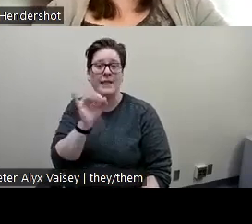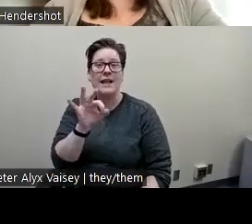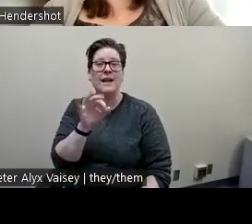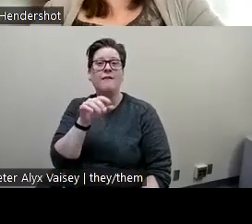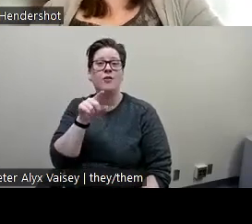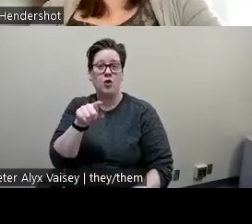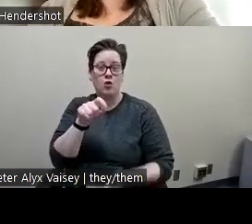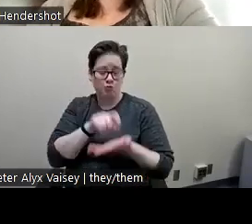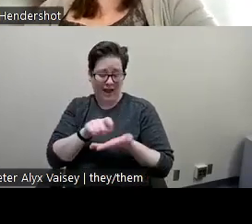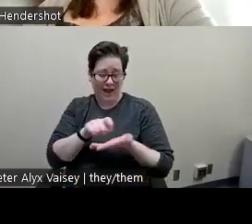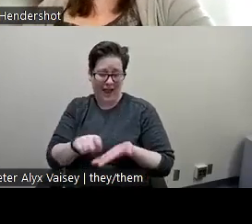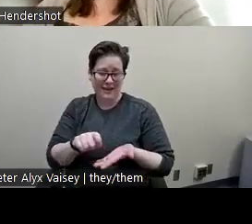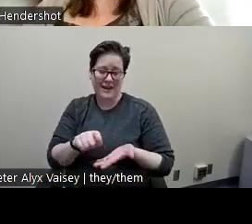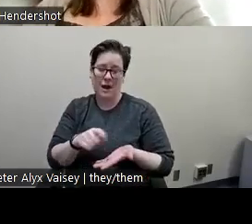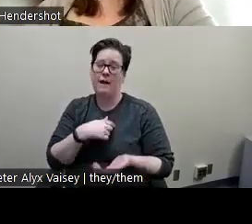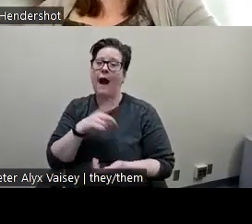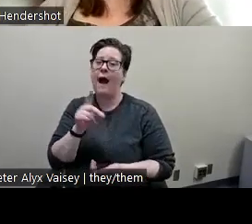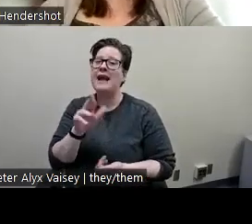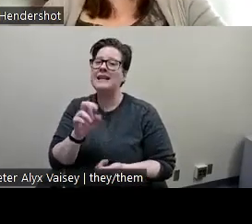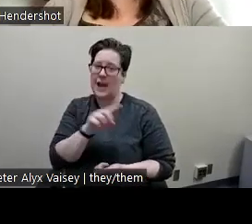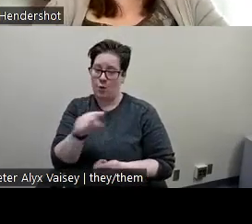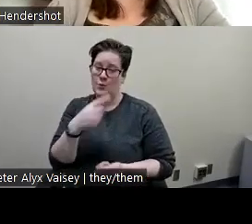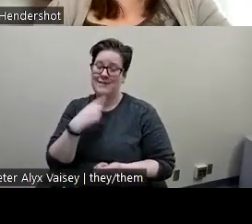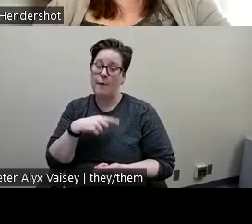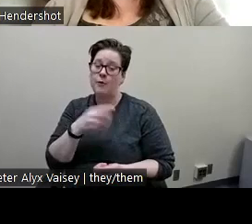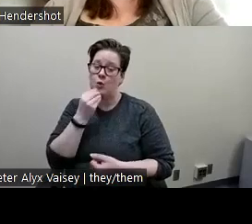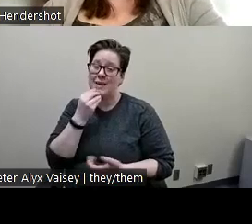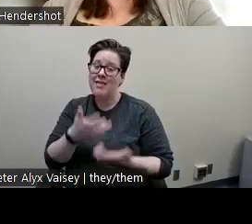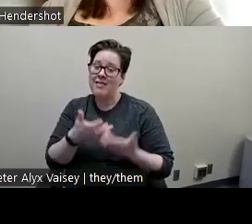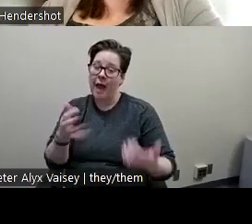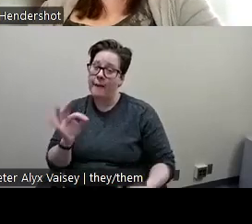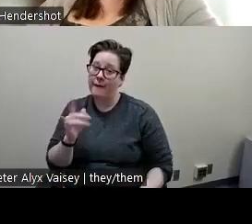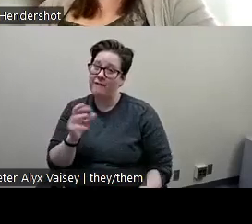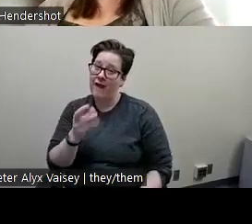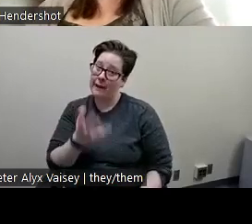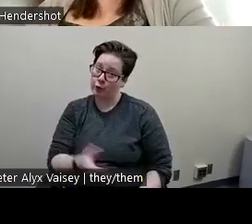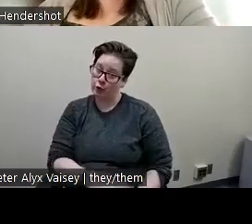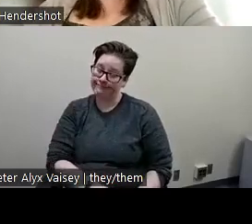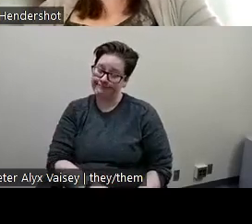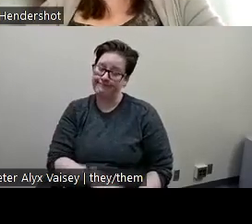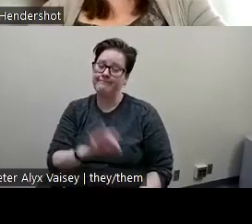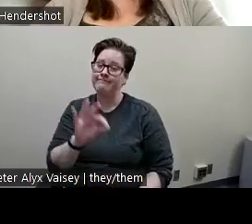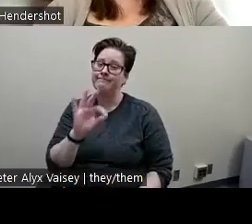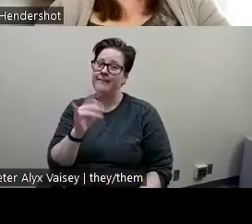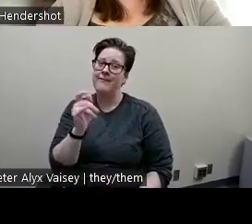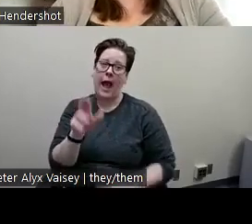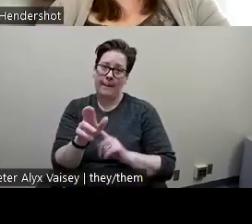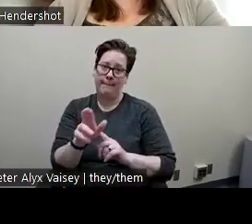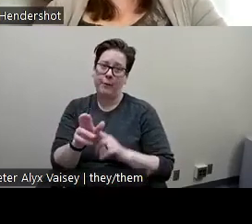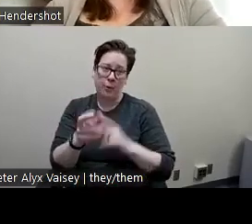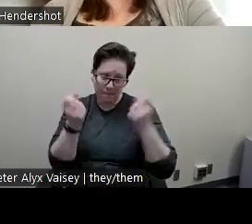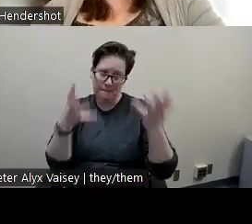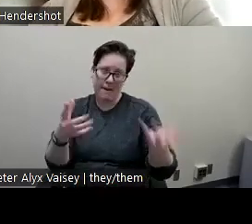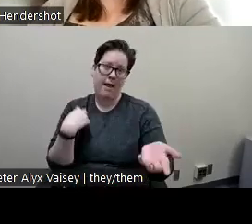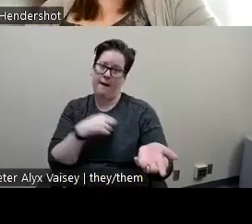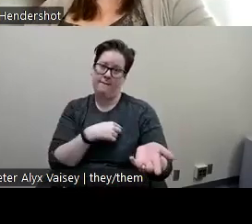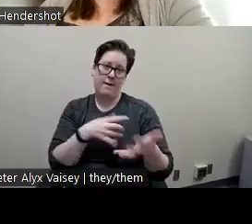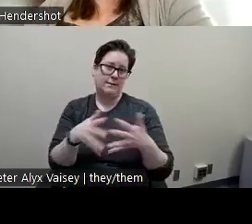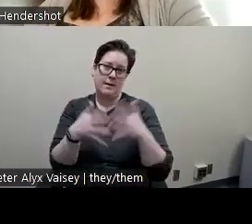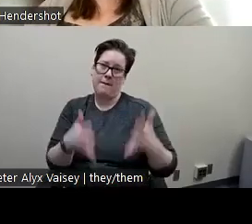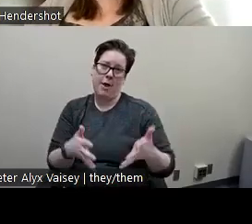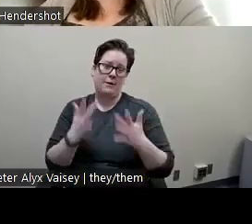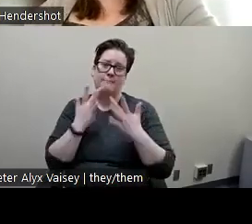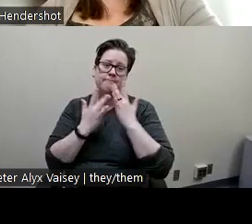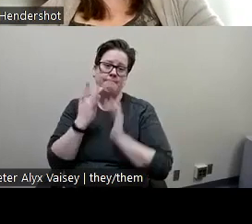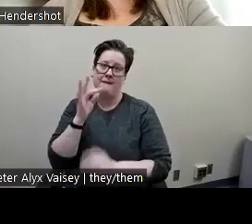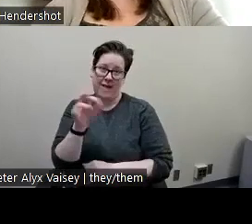and write that down, I dare you to tell me that you get that much. Fiber is something that's lacking in our American diet and actually